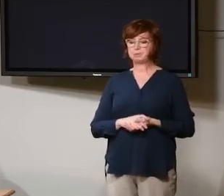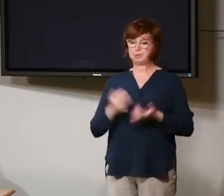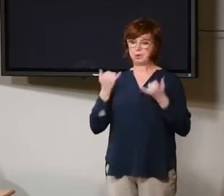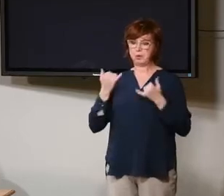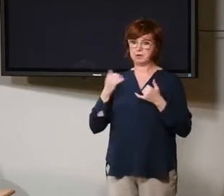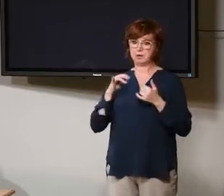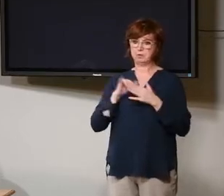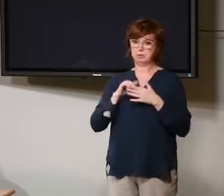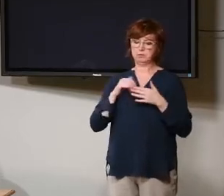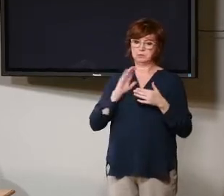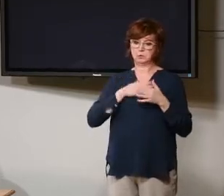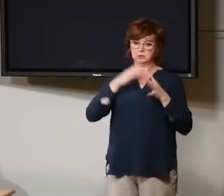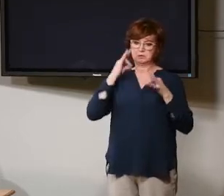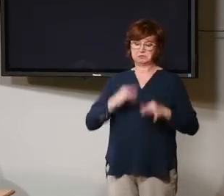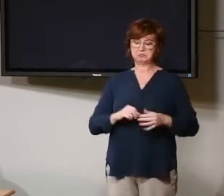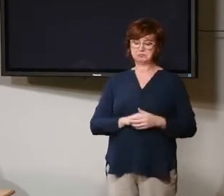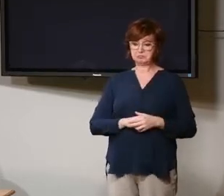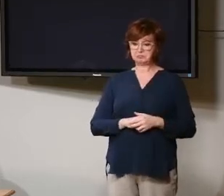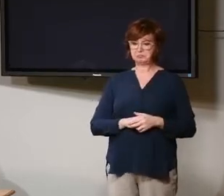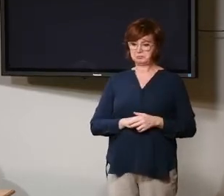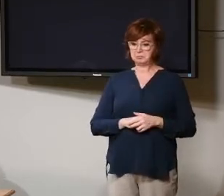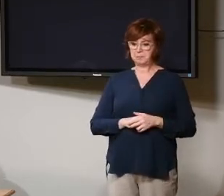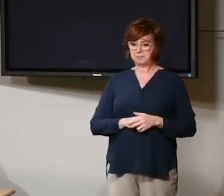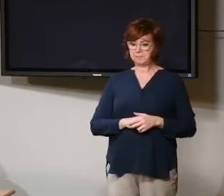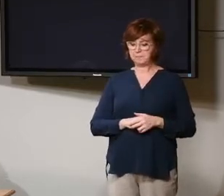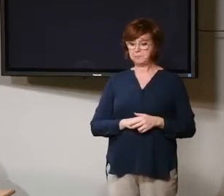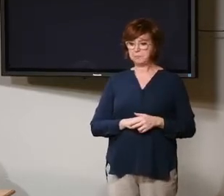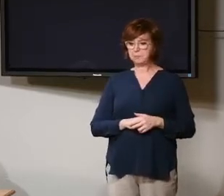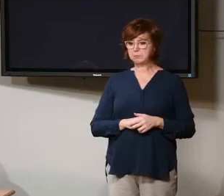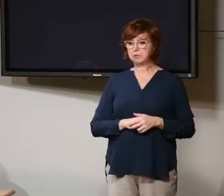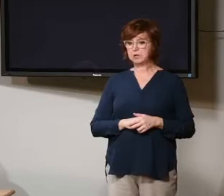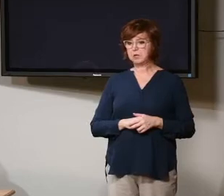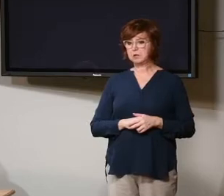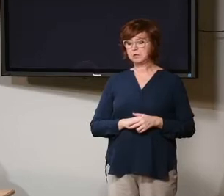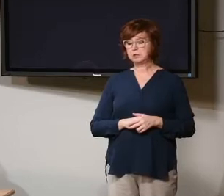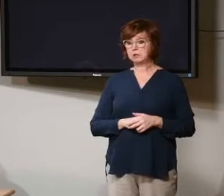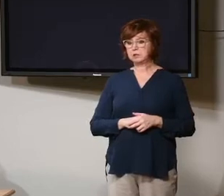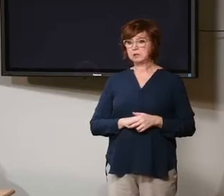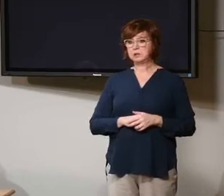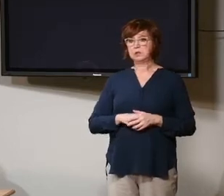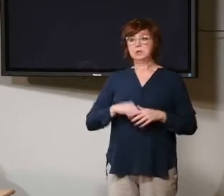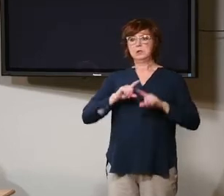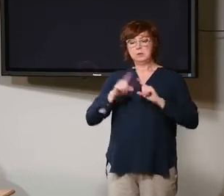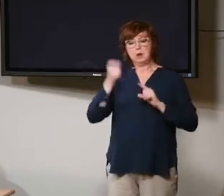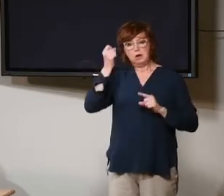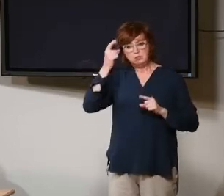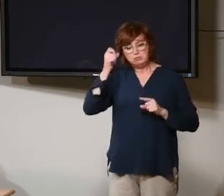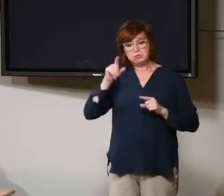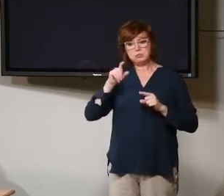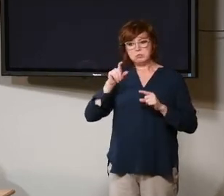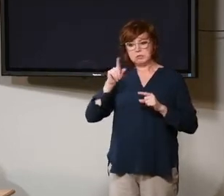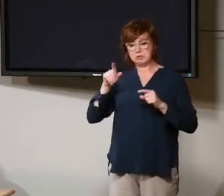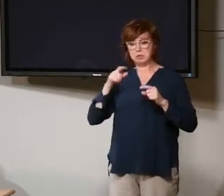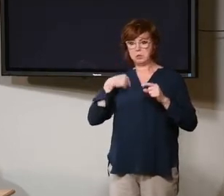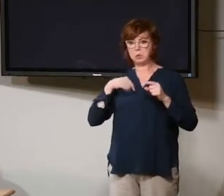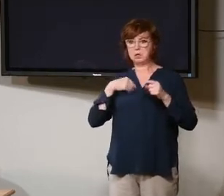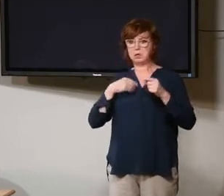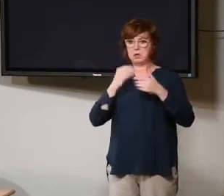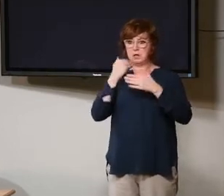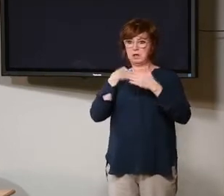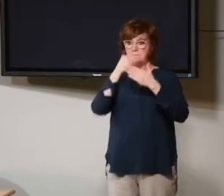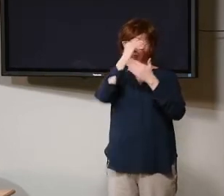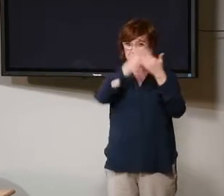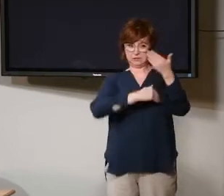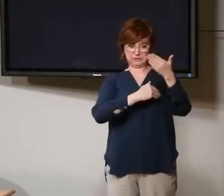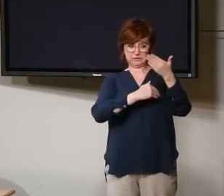this point in time. I would say, however, that this list will be looked at not only on a daily basis, but most certainly